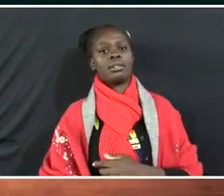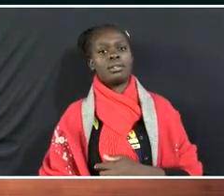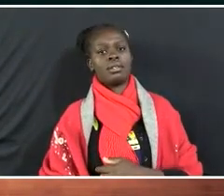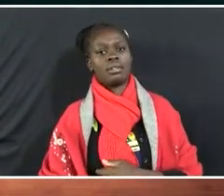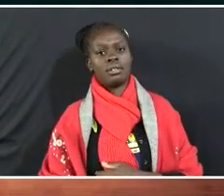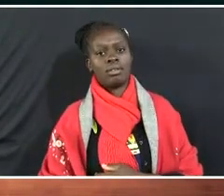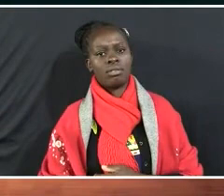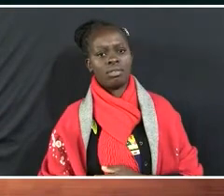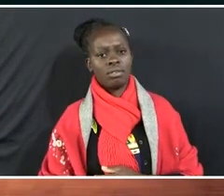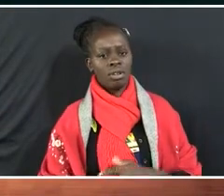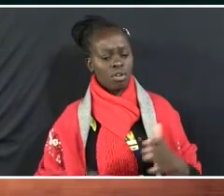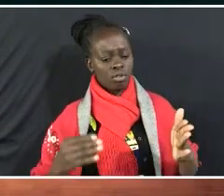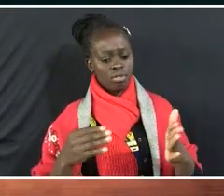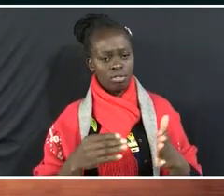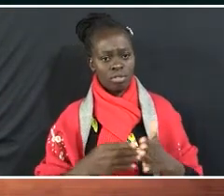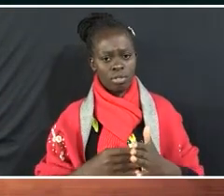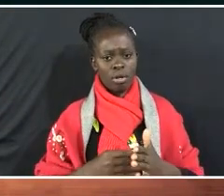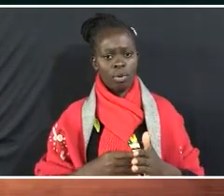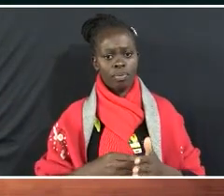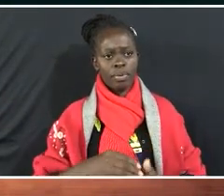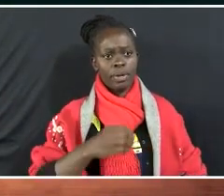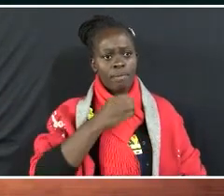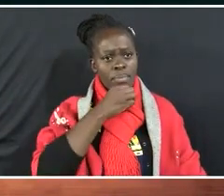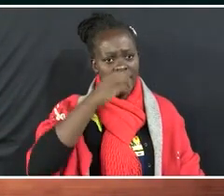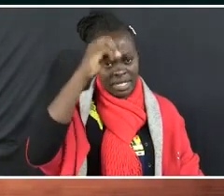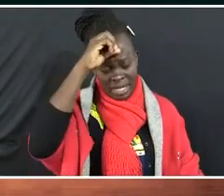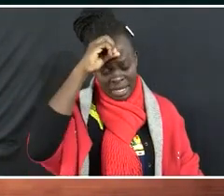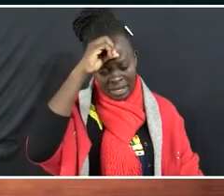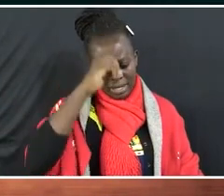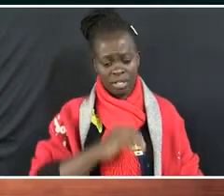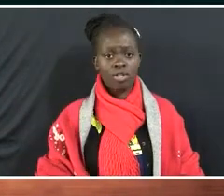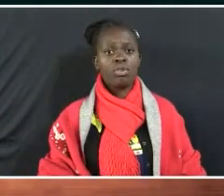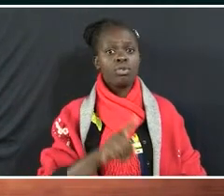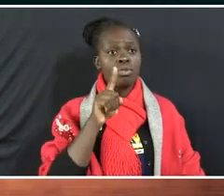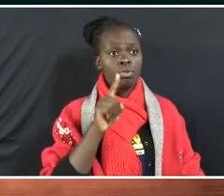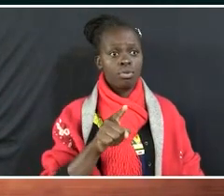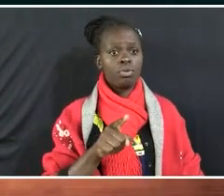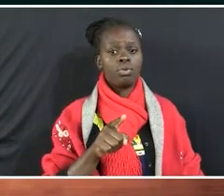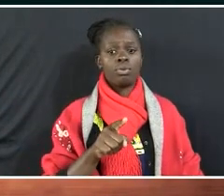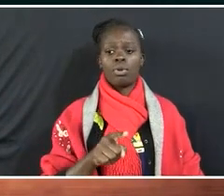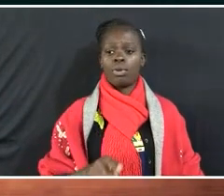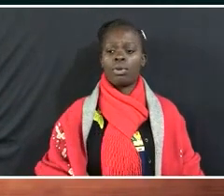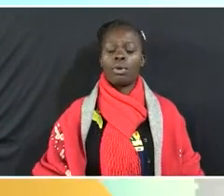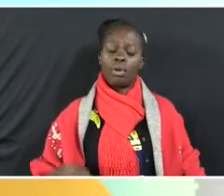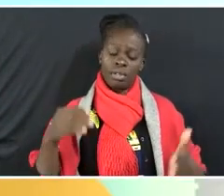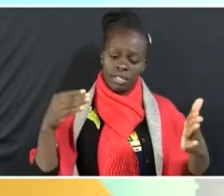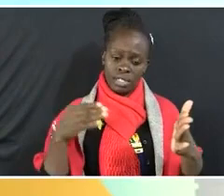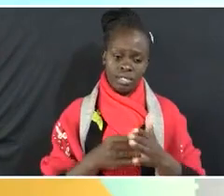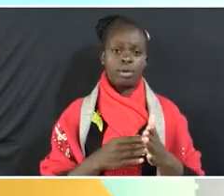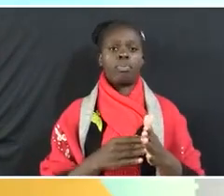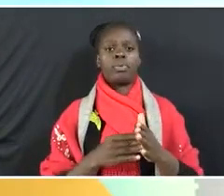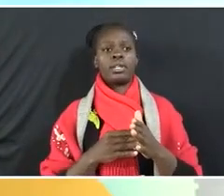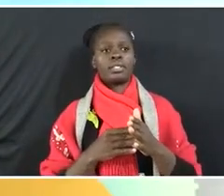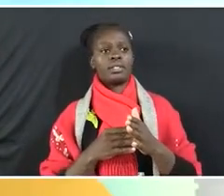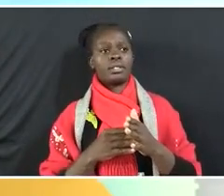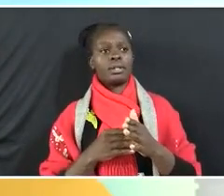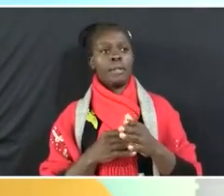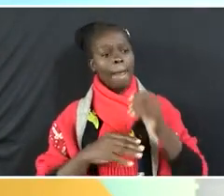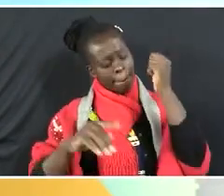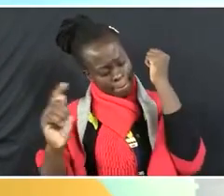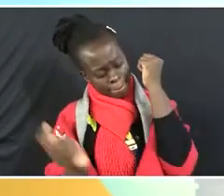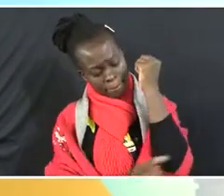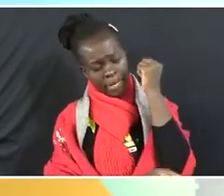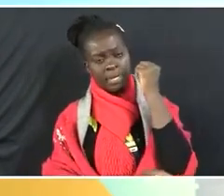Stop pretending like you don't know what has happened. When they have made a mistake, address the issue, or else there's going to be a